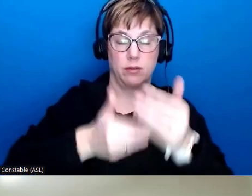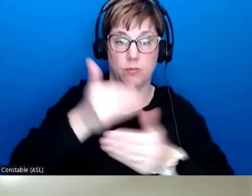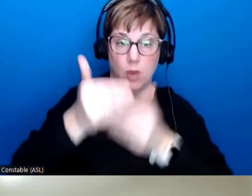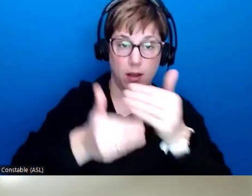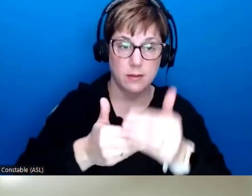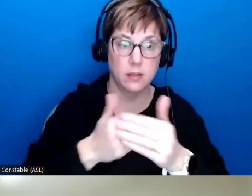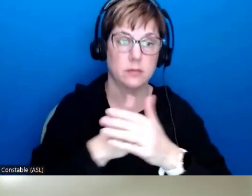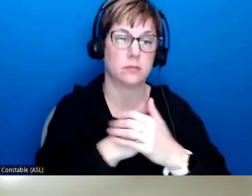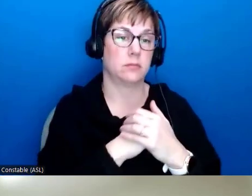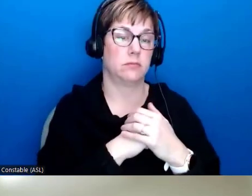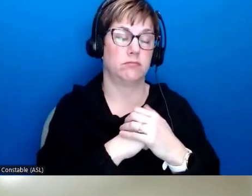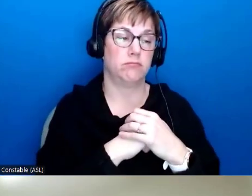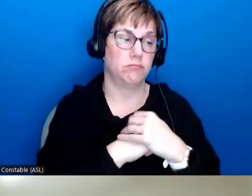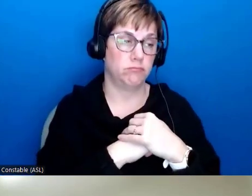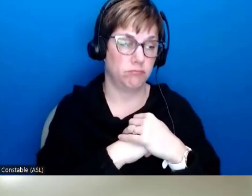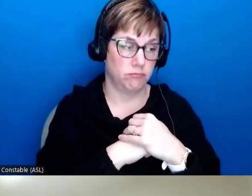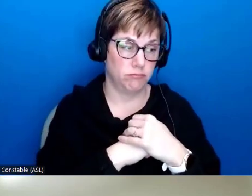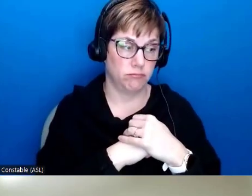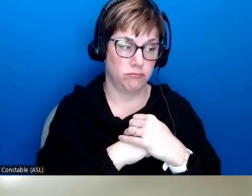having